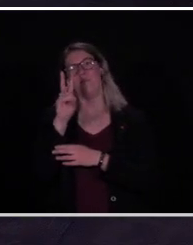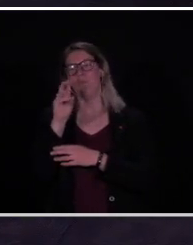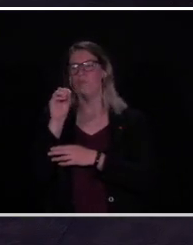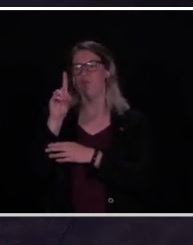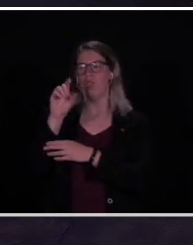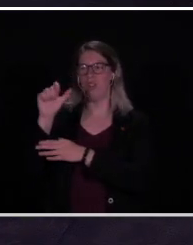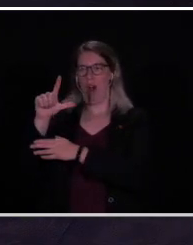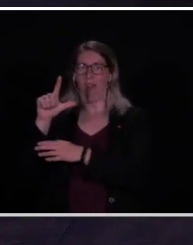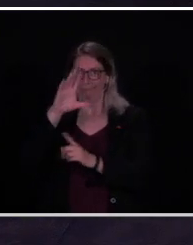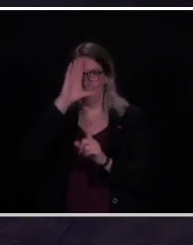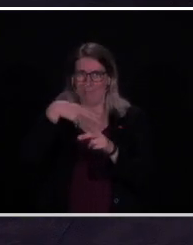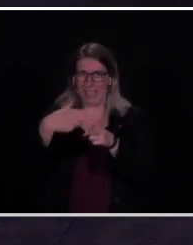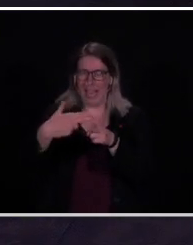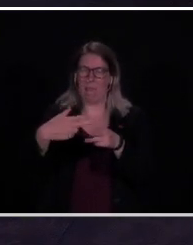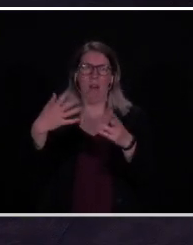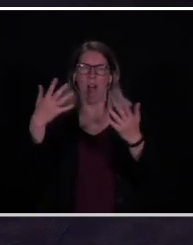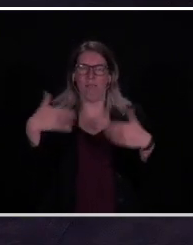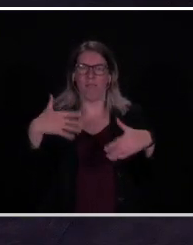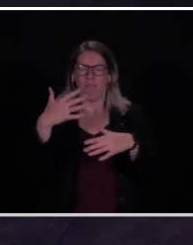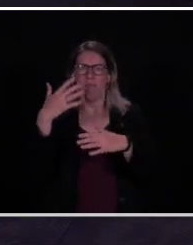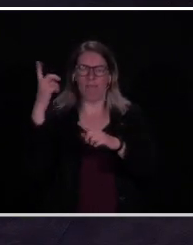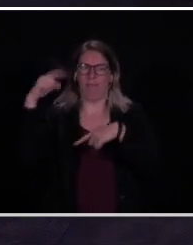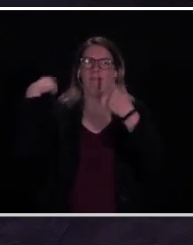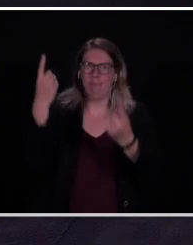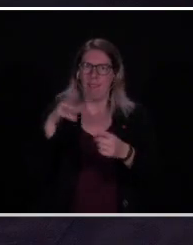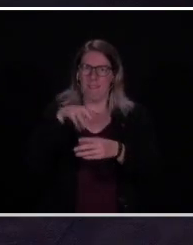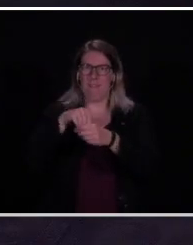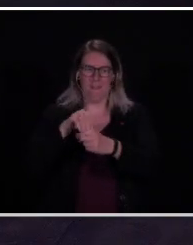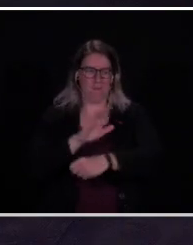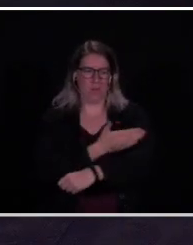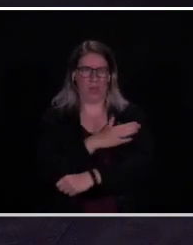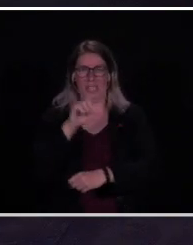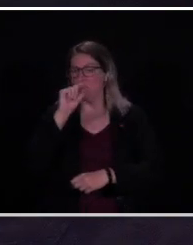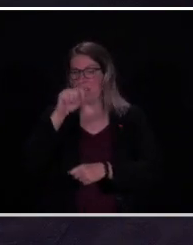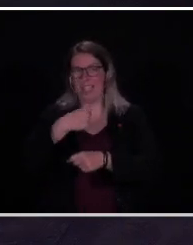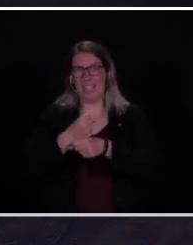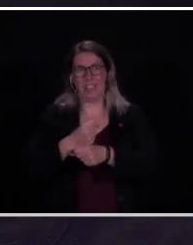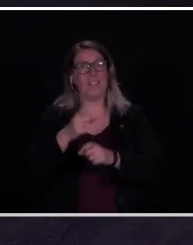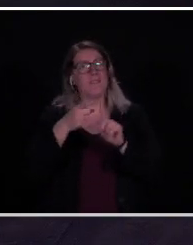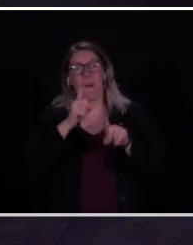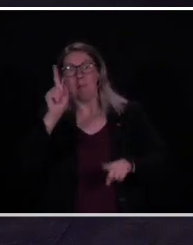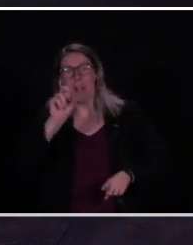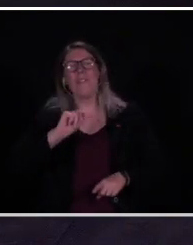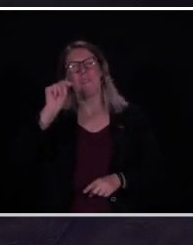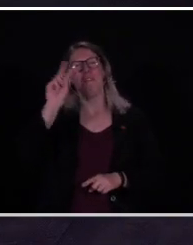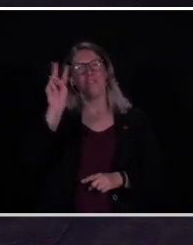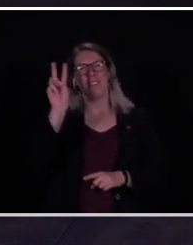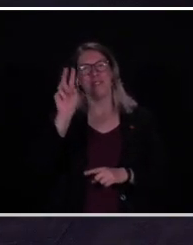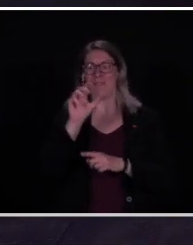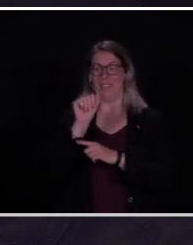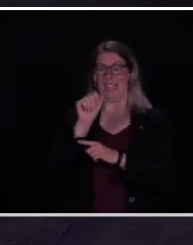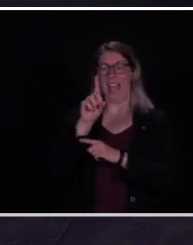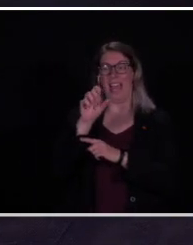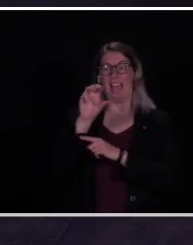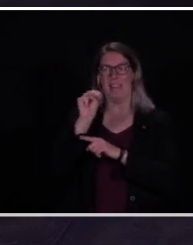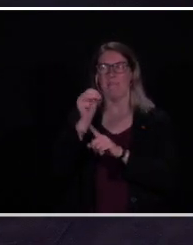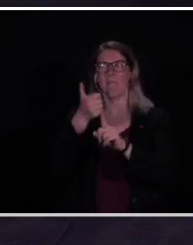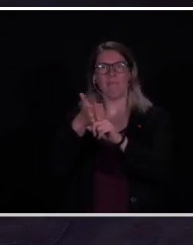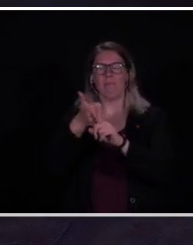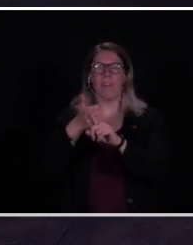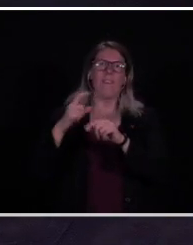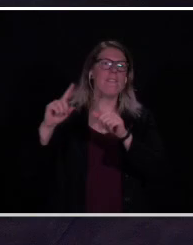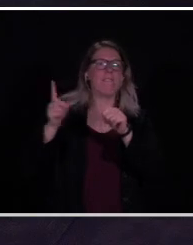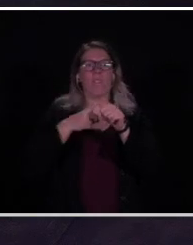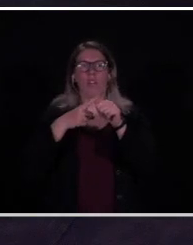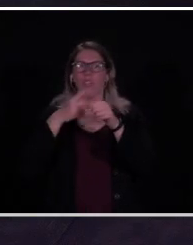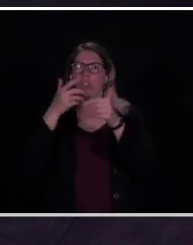of him. He's been a fixture of the North Vancouver music scene for over 20 years. He's a North Van guy. And Adam was among the first to really jump on